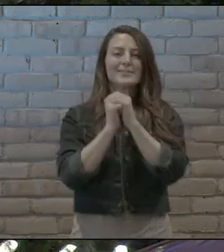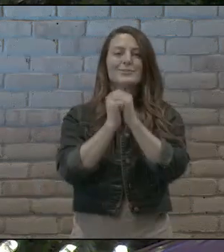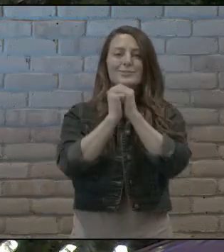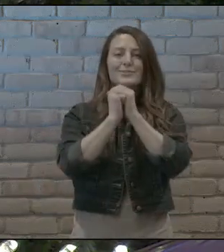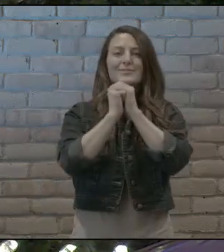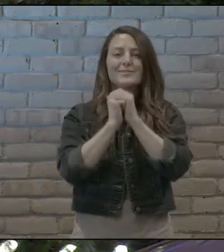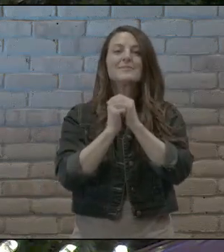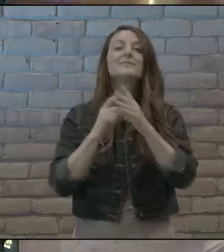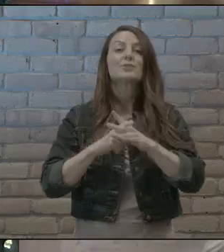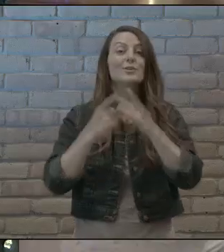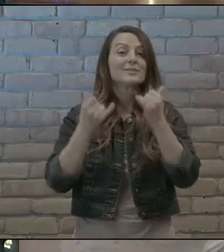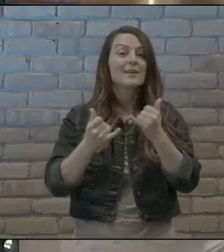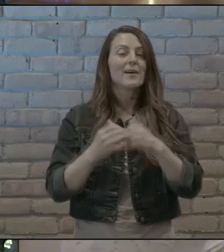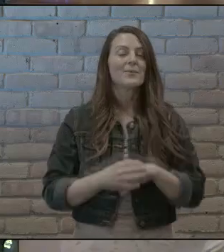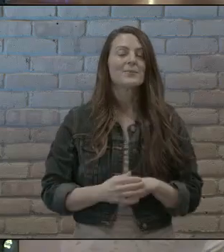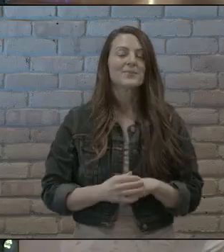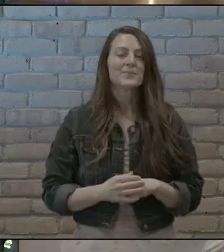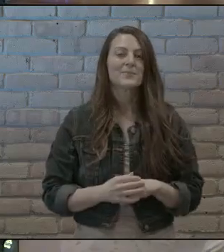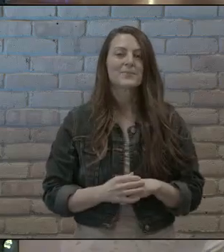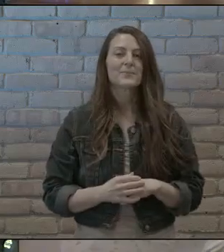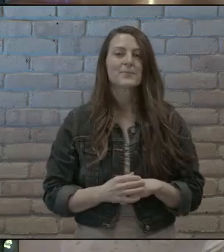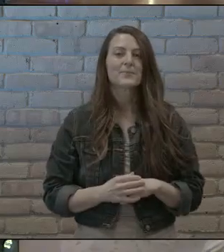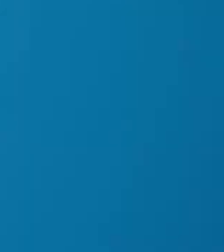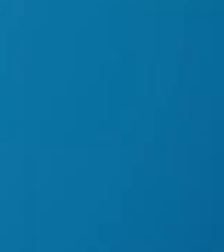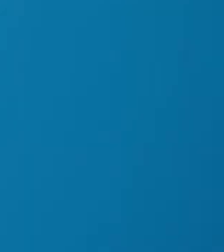Our online service starts right now.